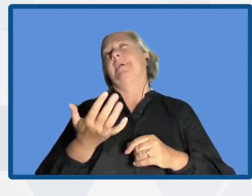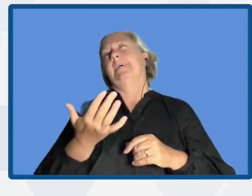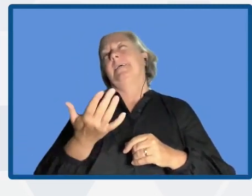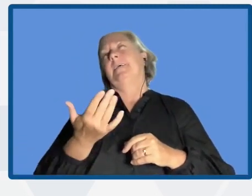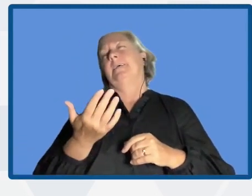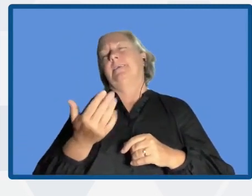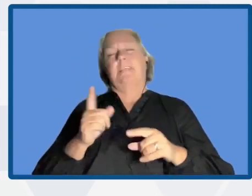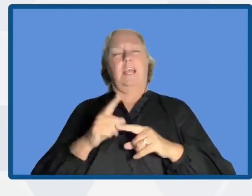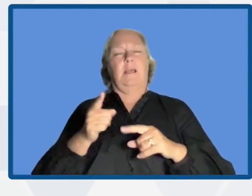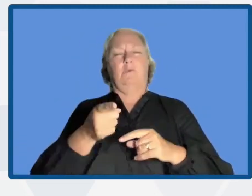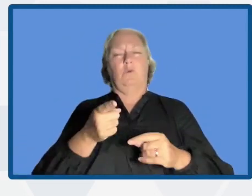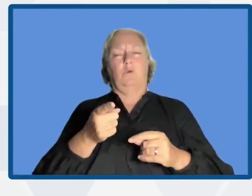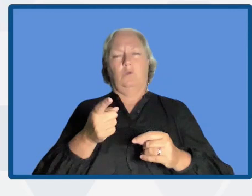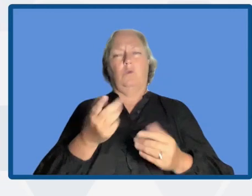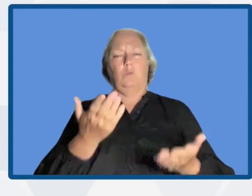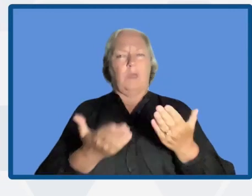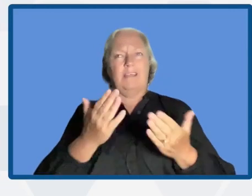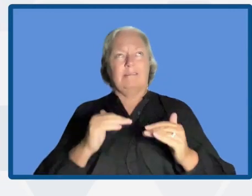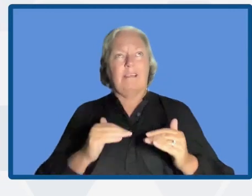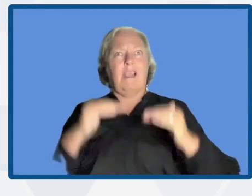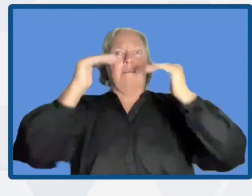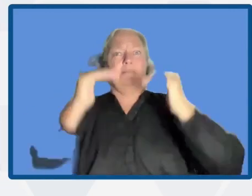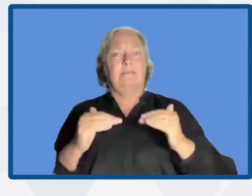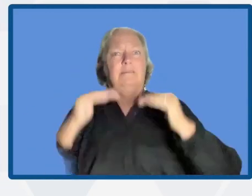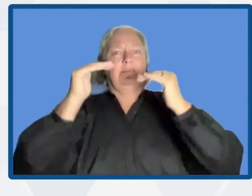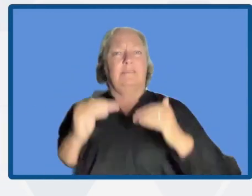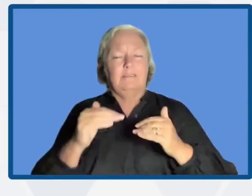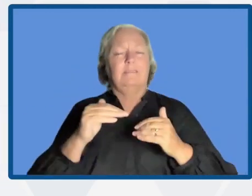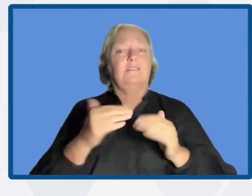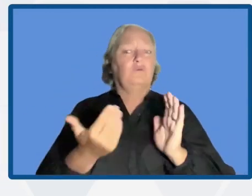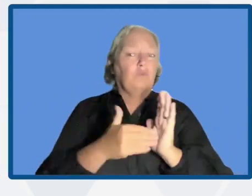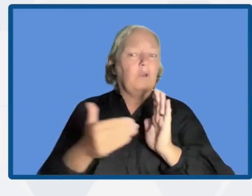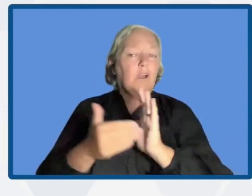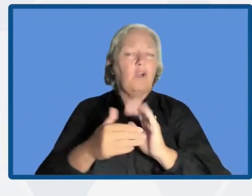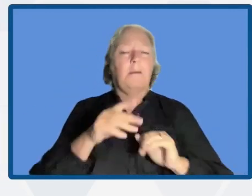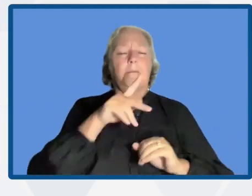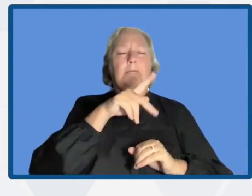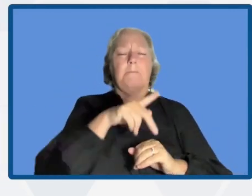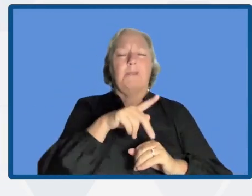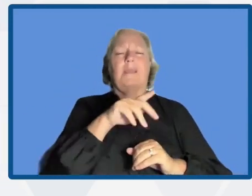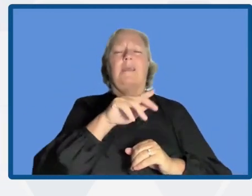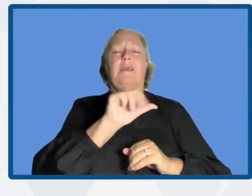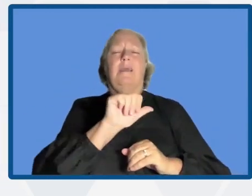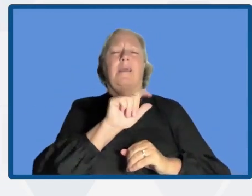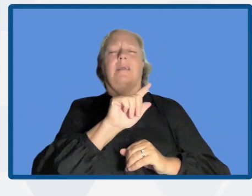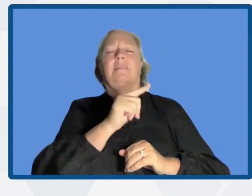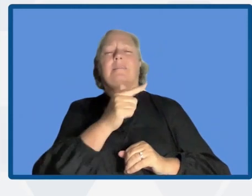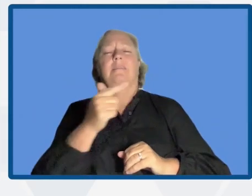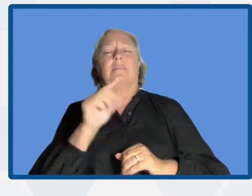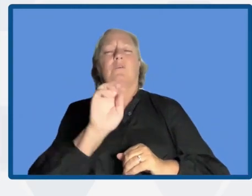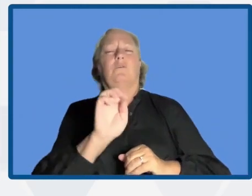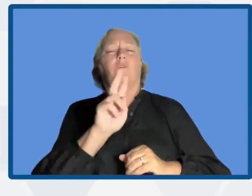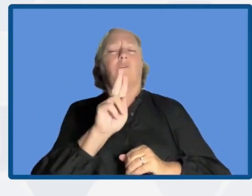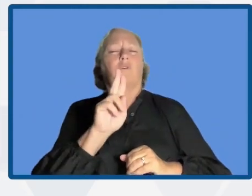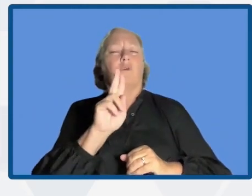height patterns. So to know the size and the weight of the different children. But when we